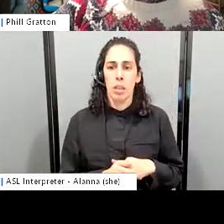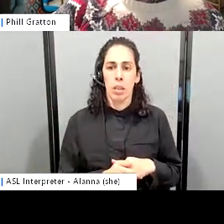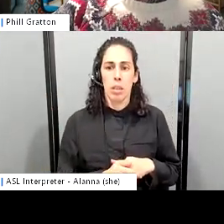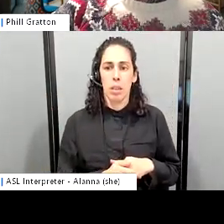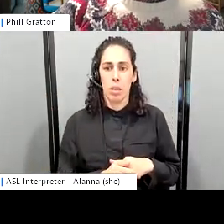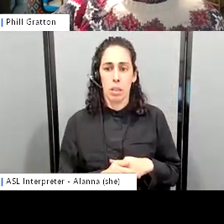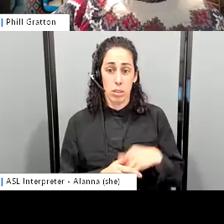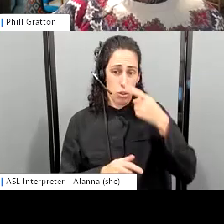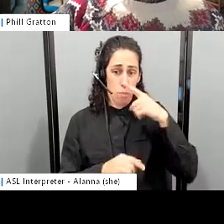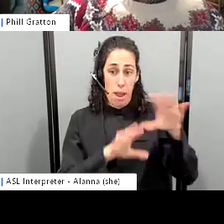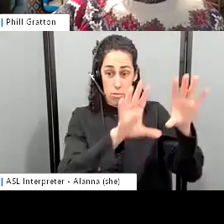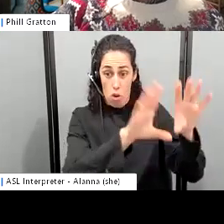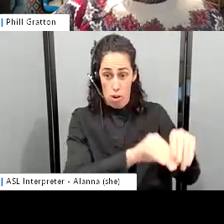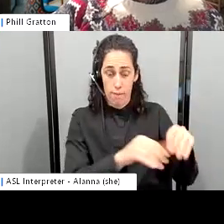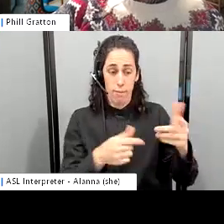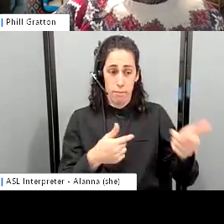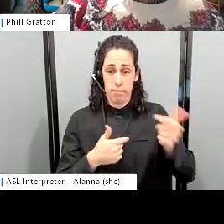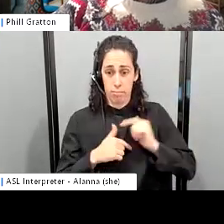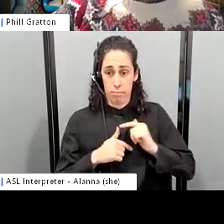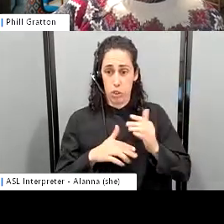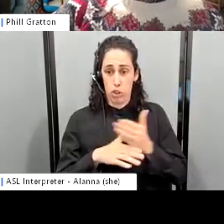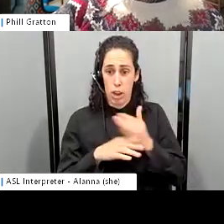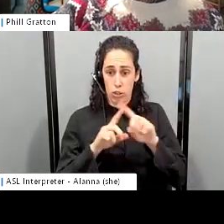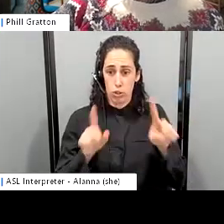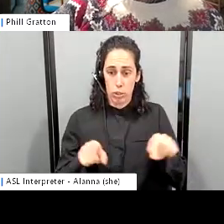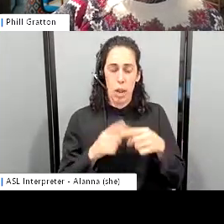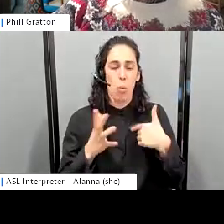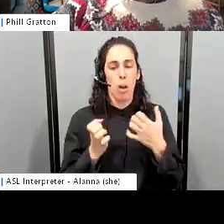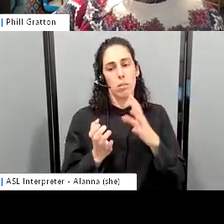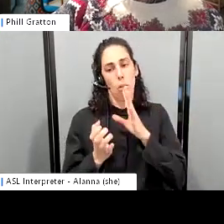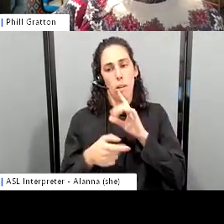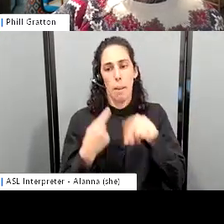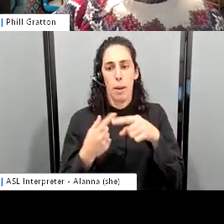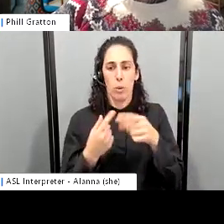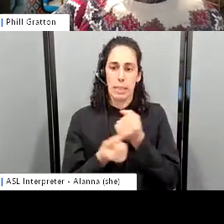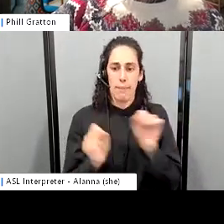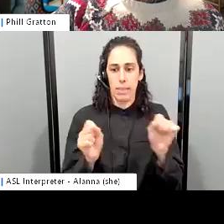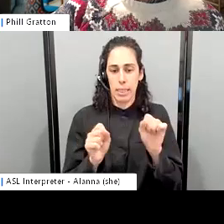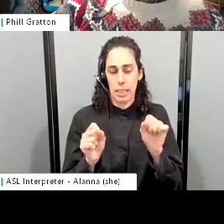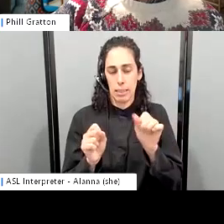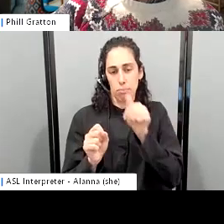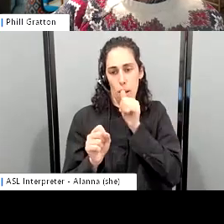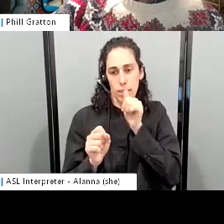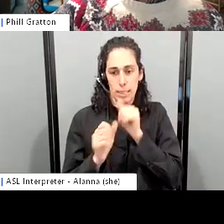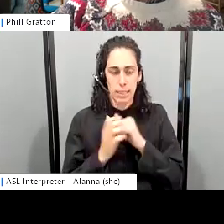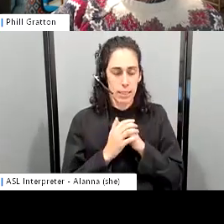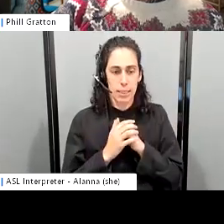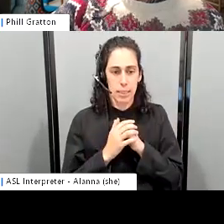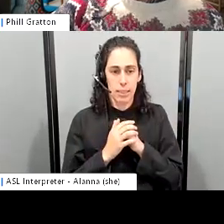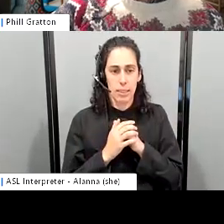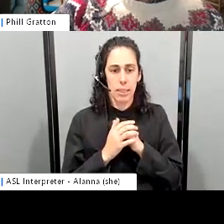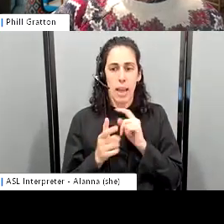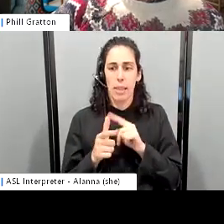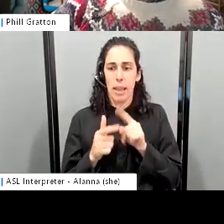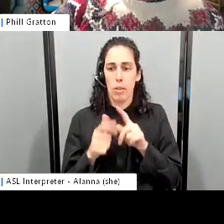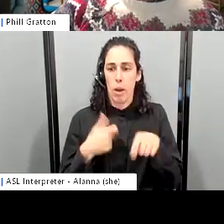safety and privacy, and then we could take it if there's any remaining questions. Would that be okay? Sure. So if you want to stop share, I hope